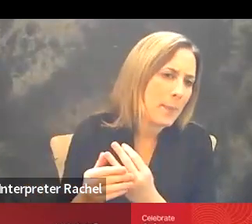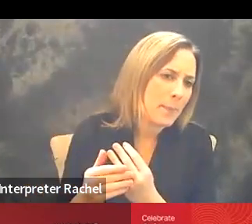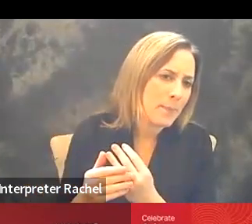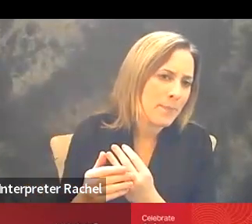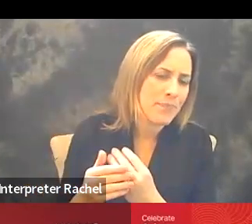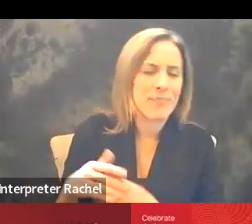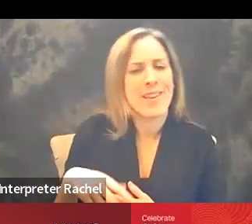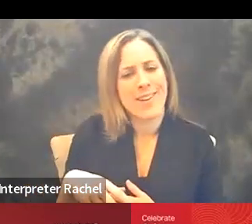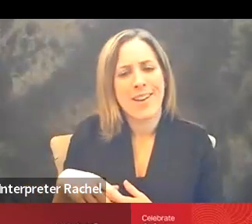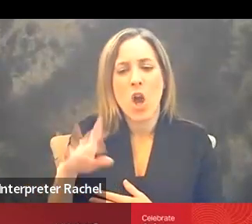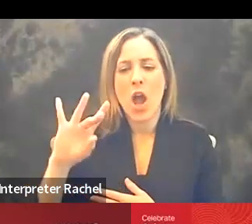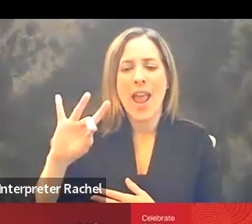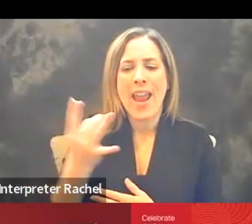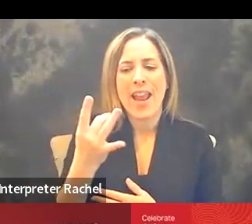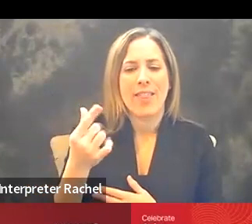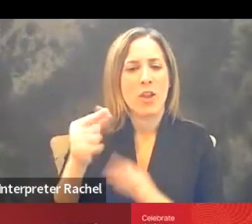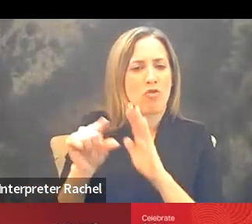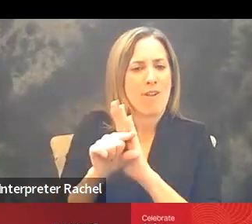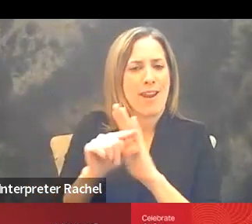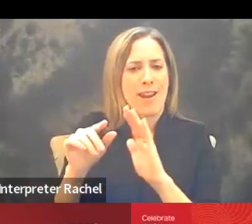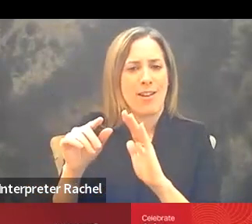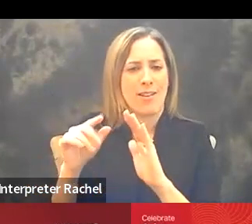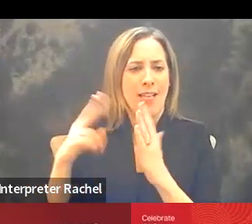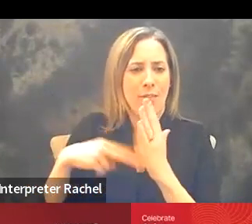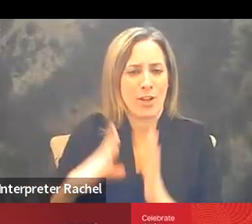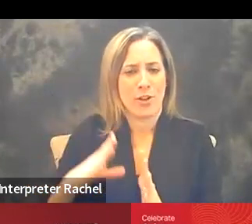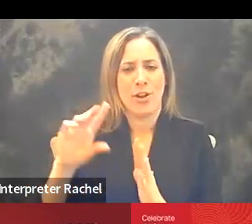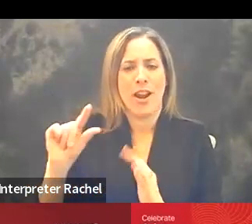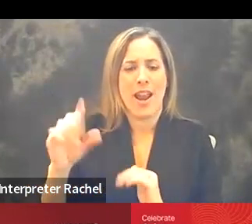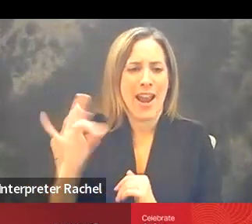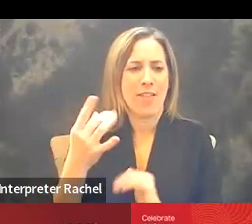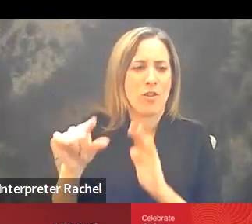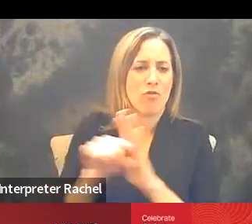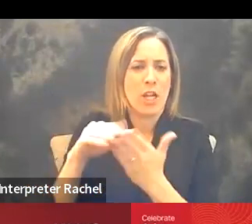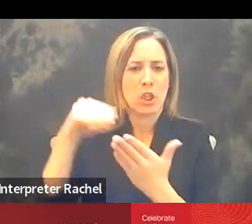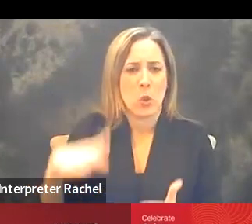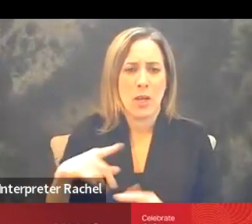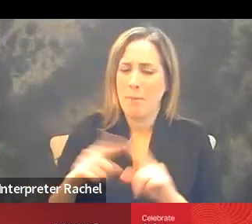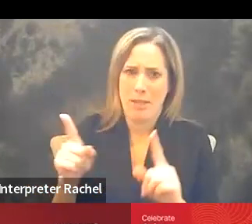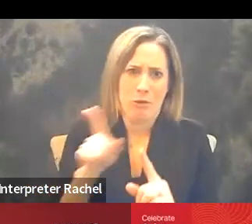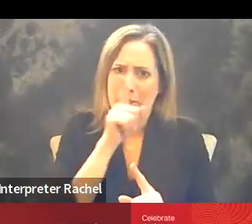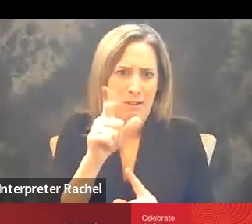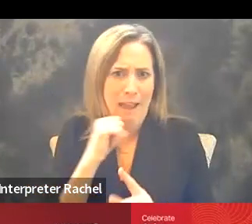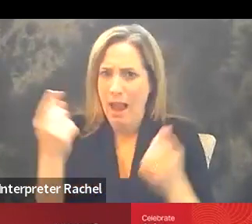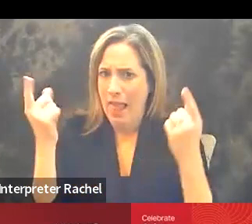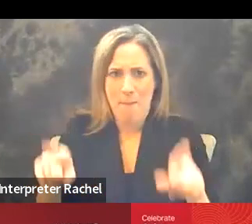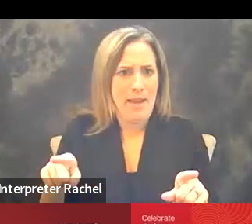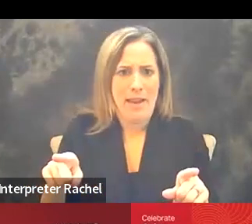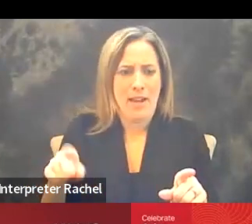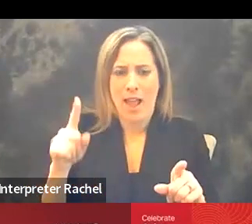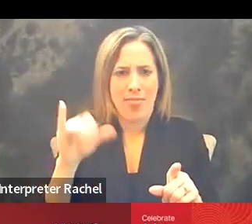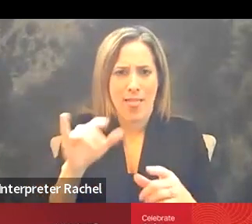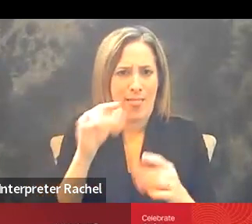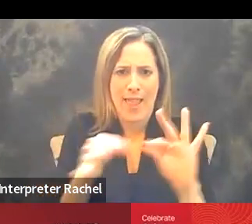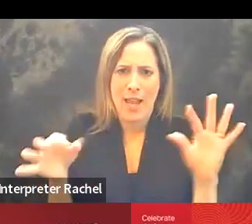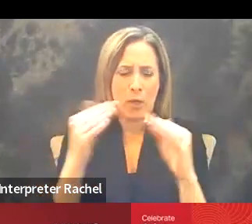eighth grade level, let's be honest, it's not happening. It's really not happening. And it's